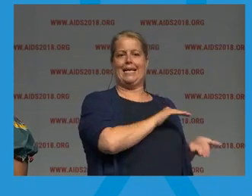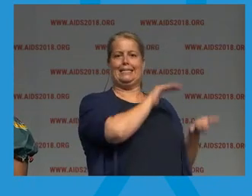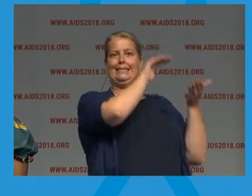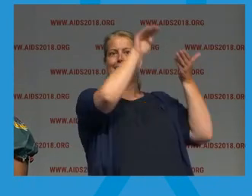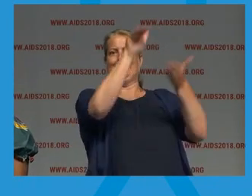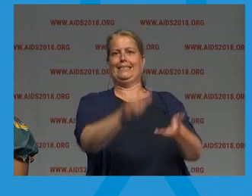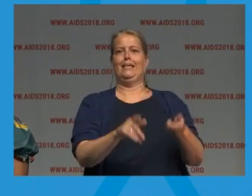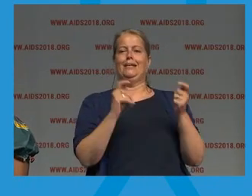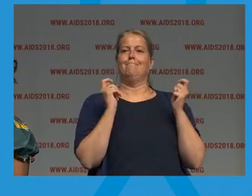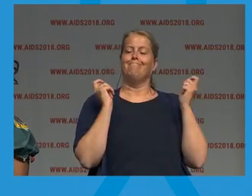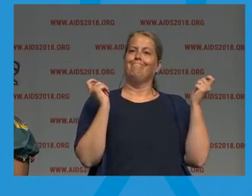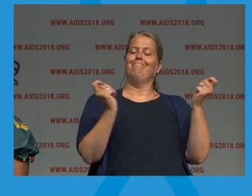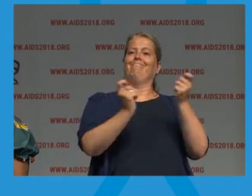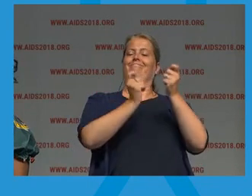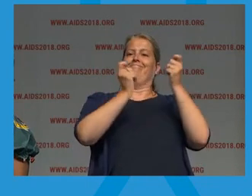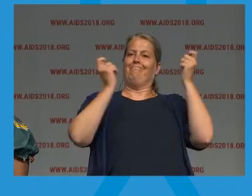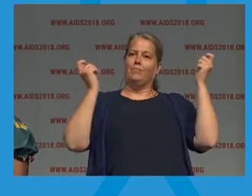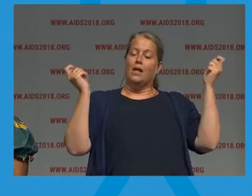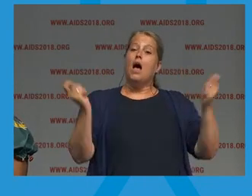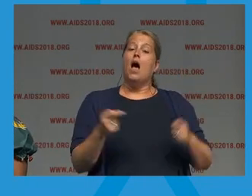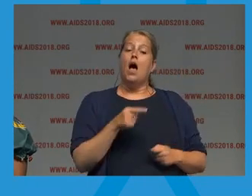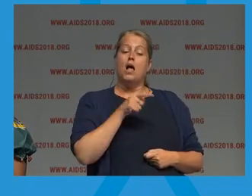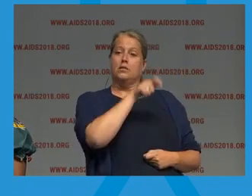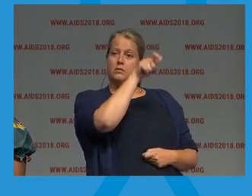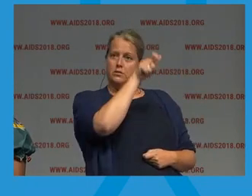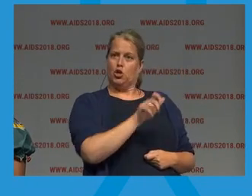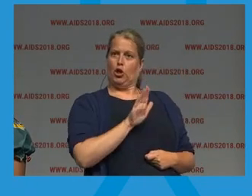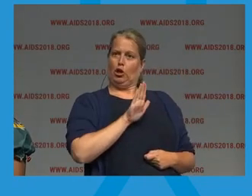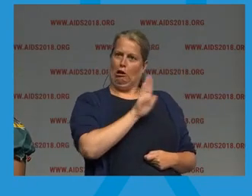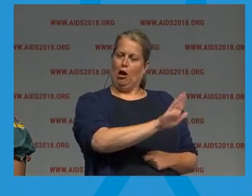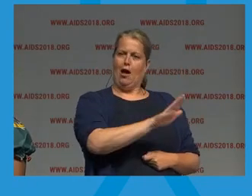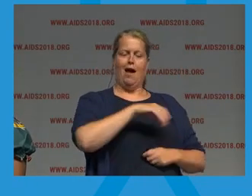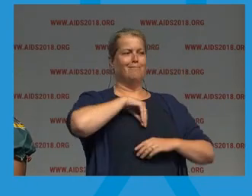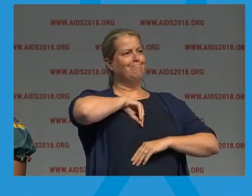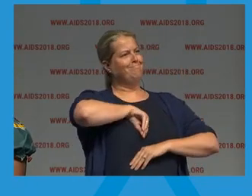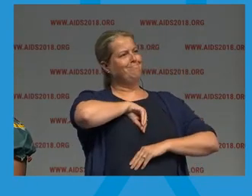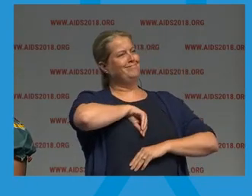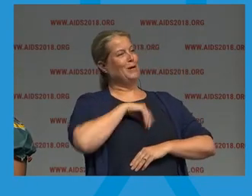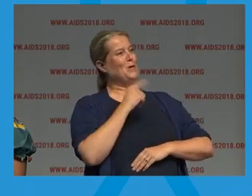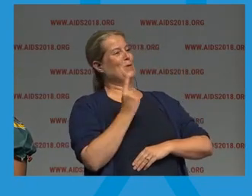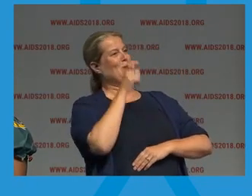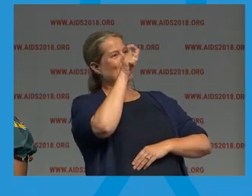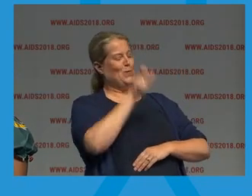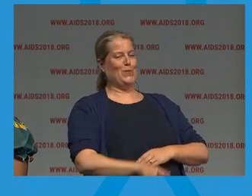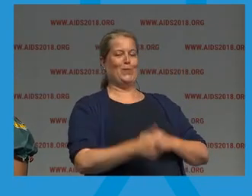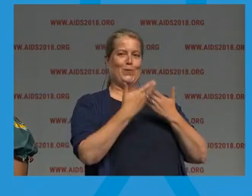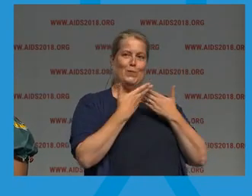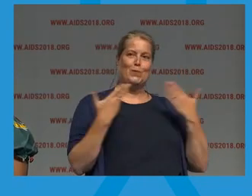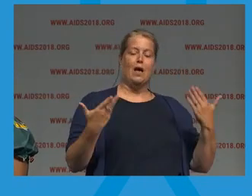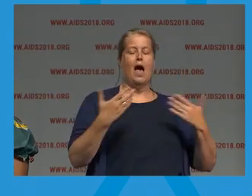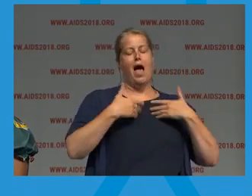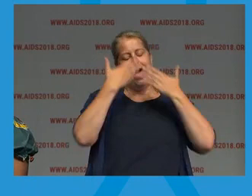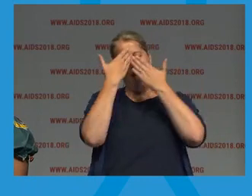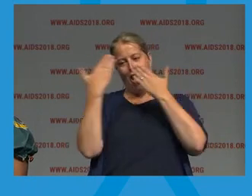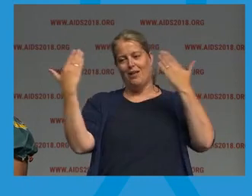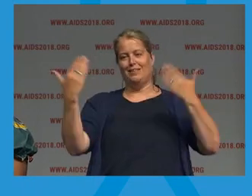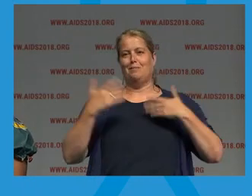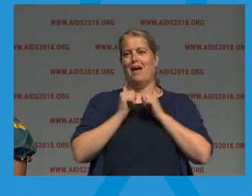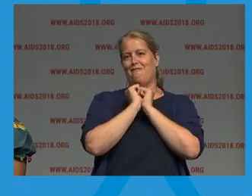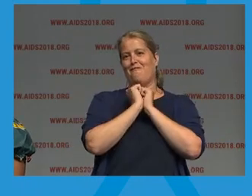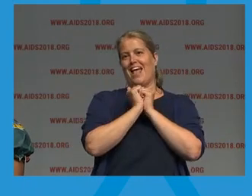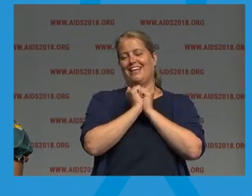celebrating the personality that is Prudence. I am honored to celebrate my friend.